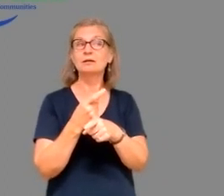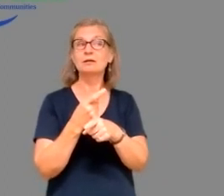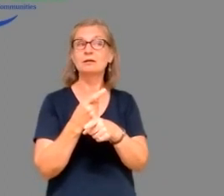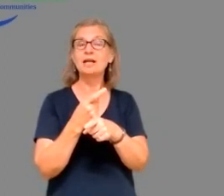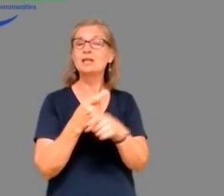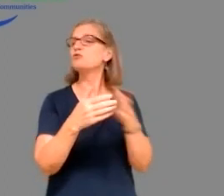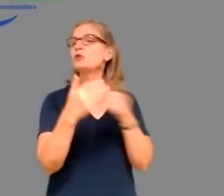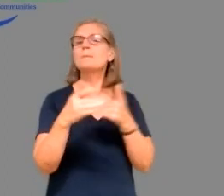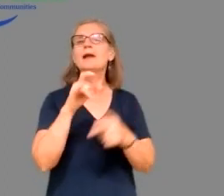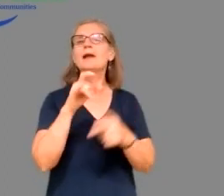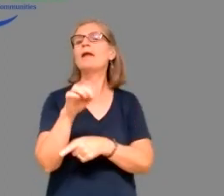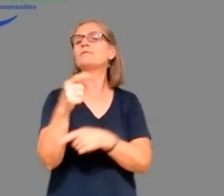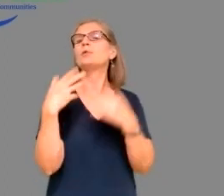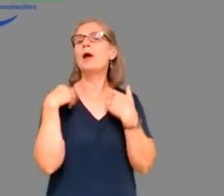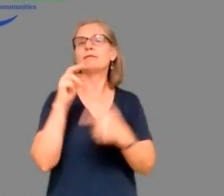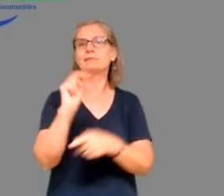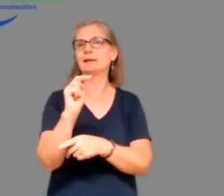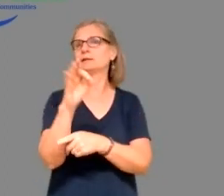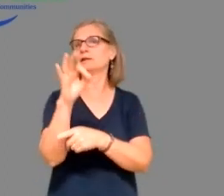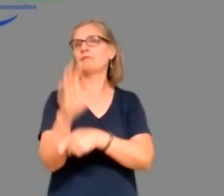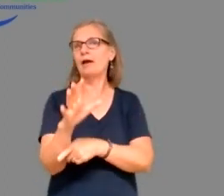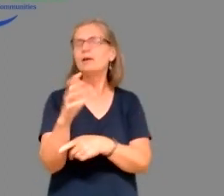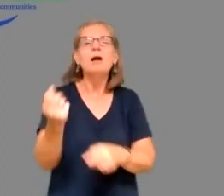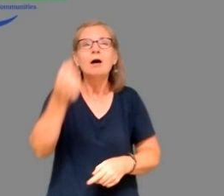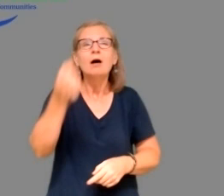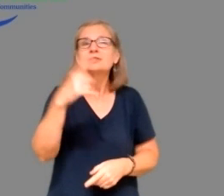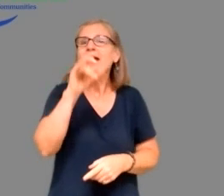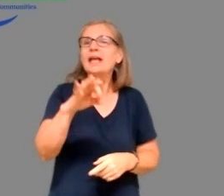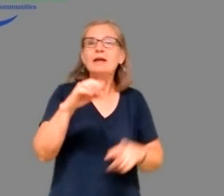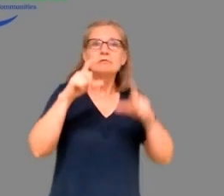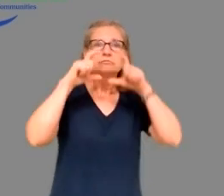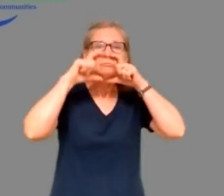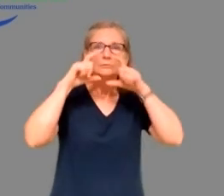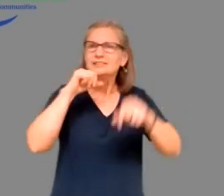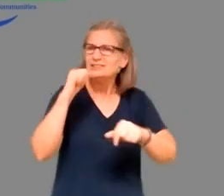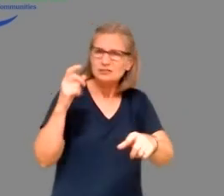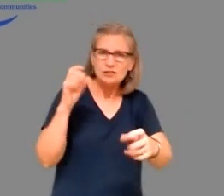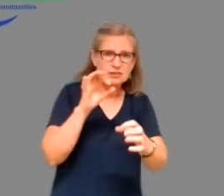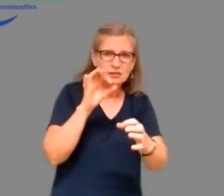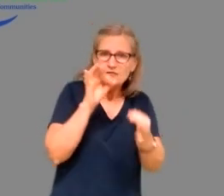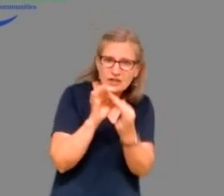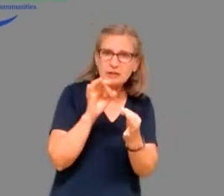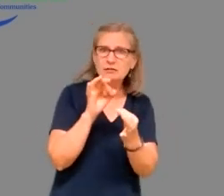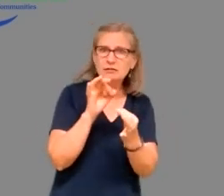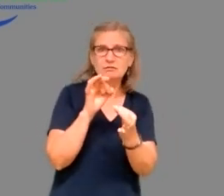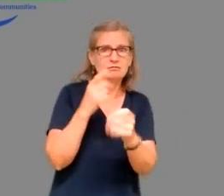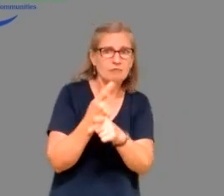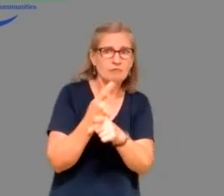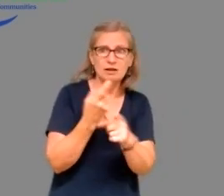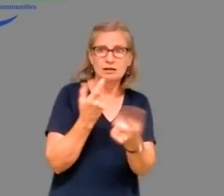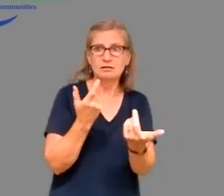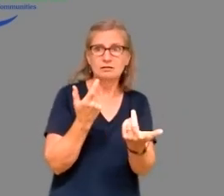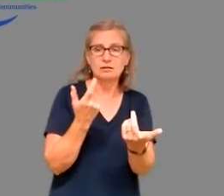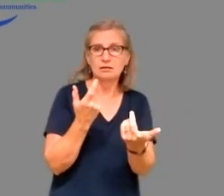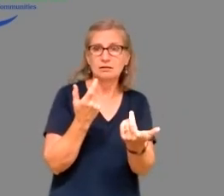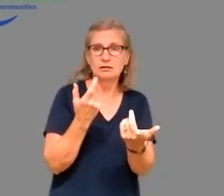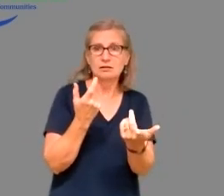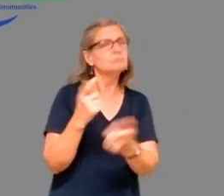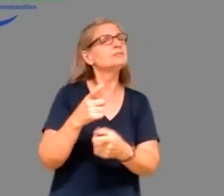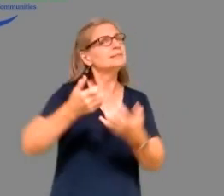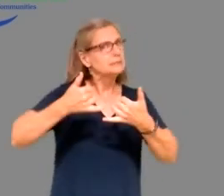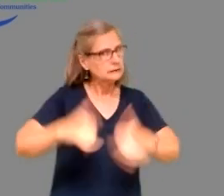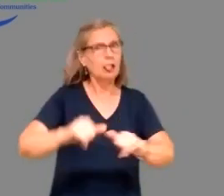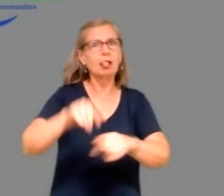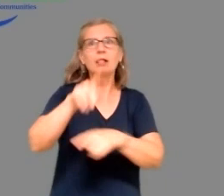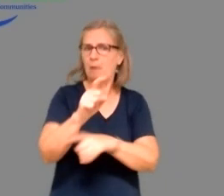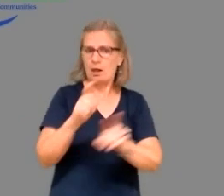N95, because like you said, if you haven't been fit tested, you don't necessarily know if it fits perfectly. You still want to maintain that social distance if